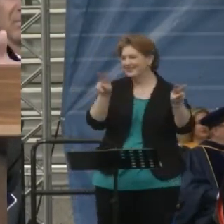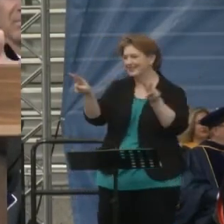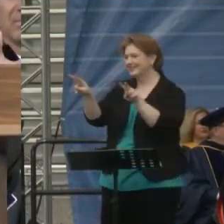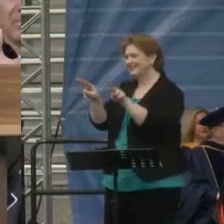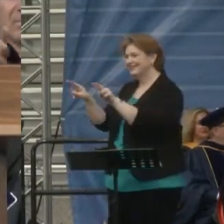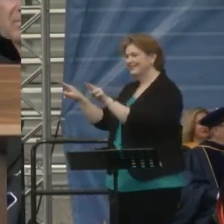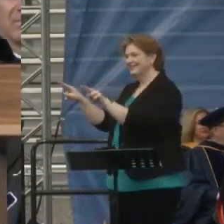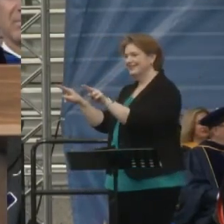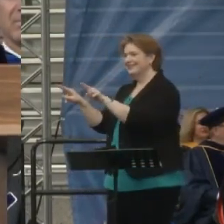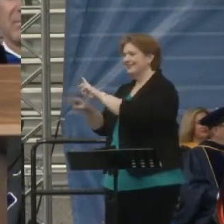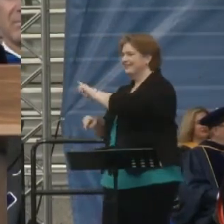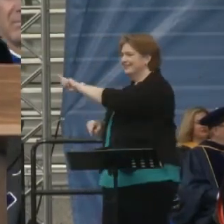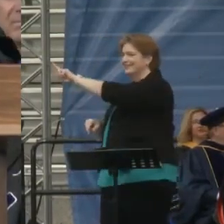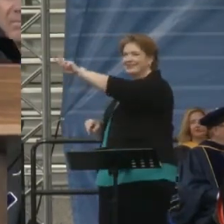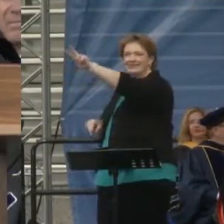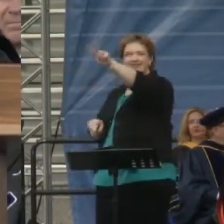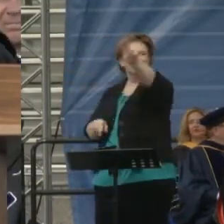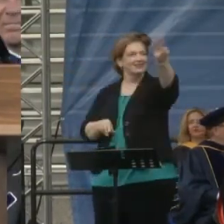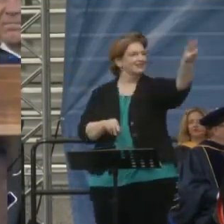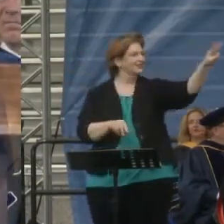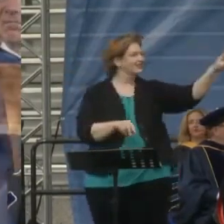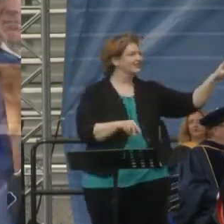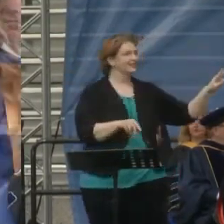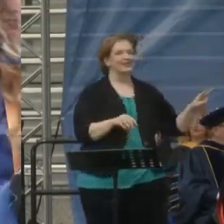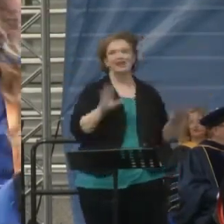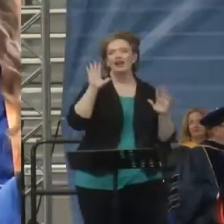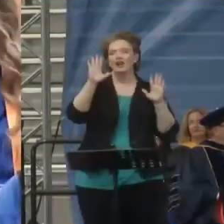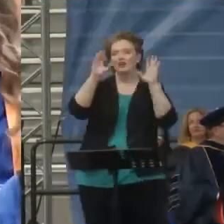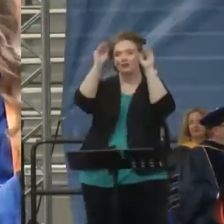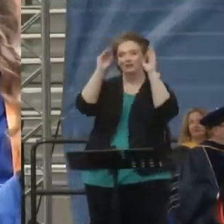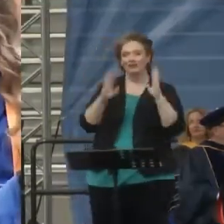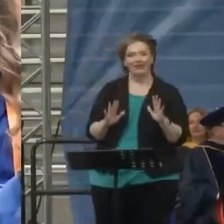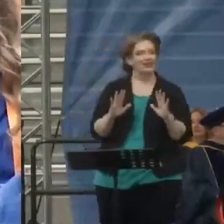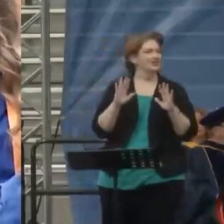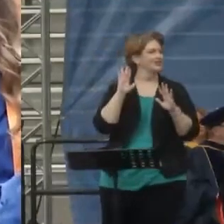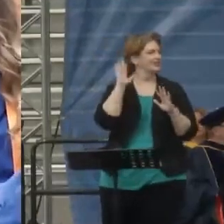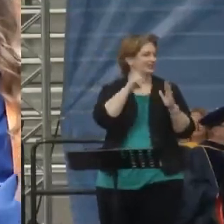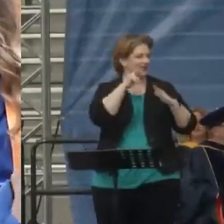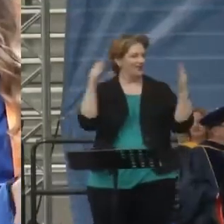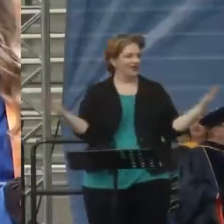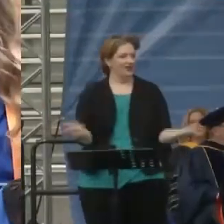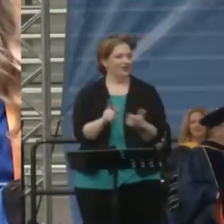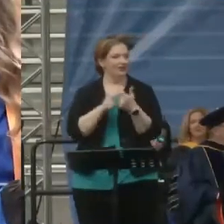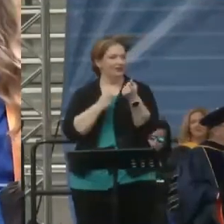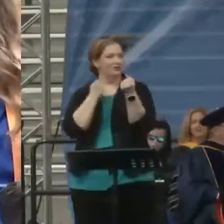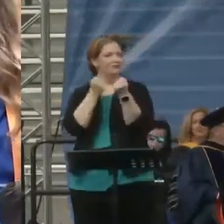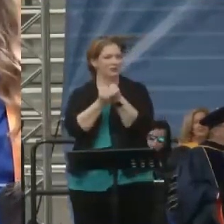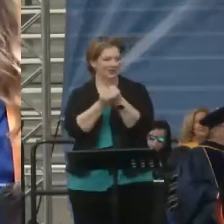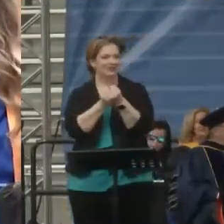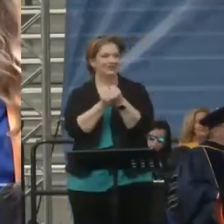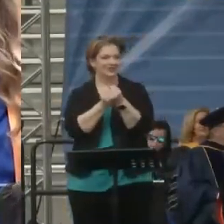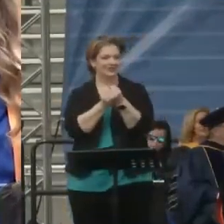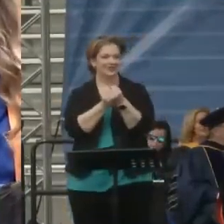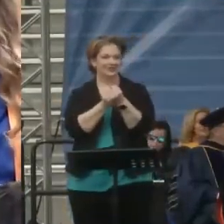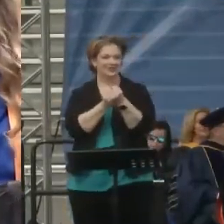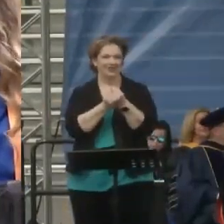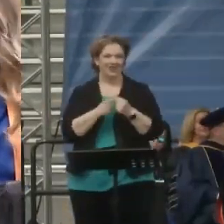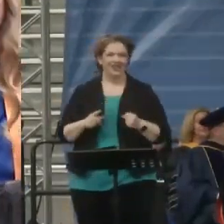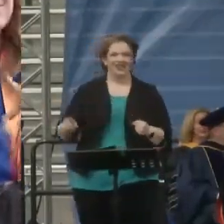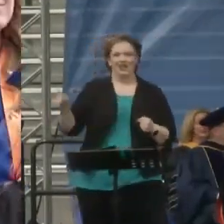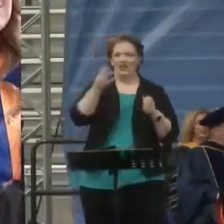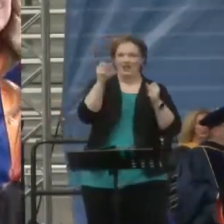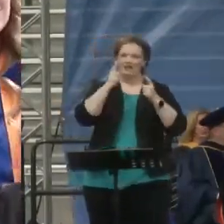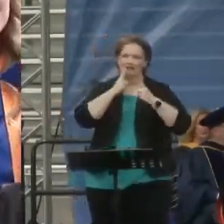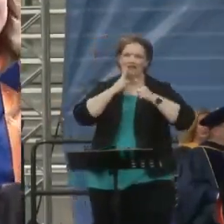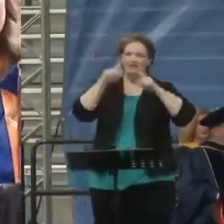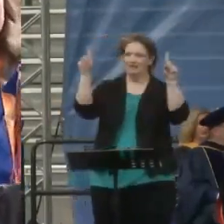Your families and professors are here today supporting you. You may not embark on any more formal education after today, but